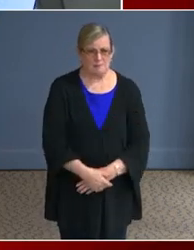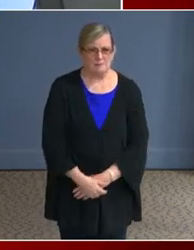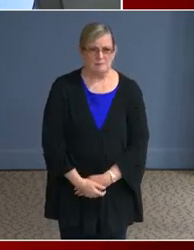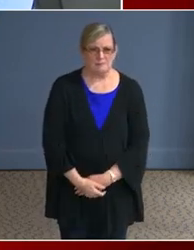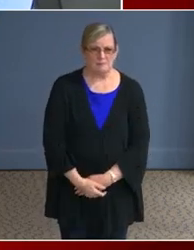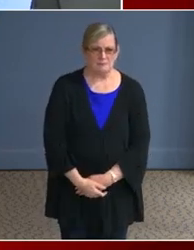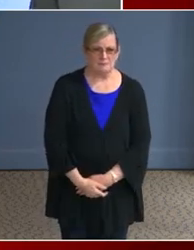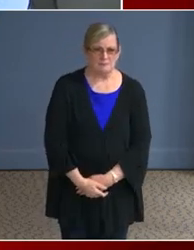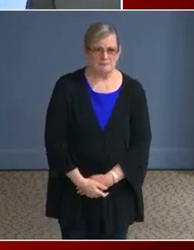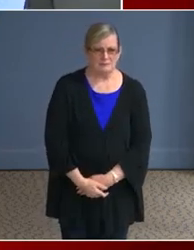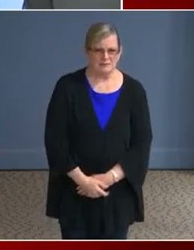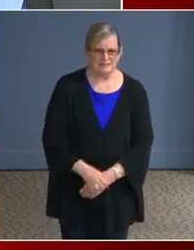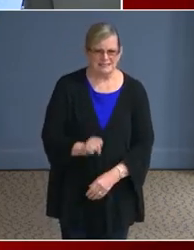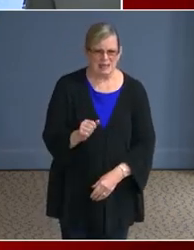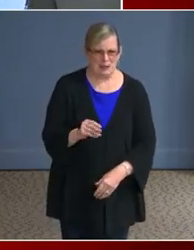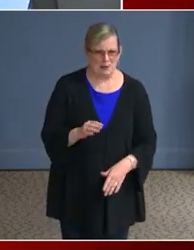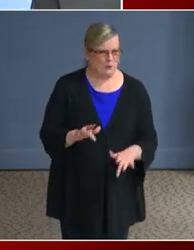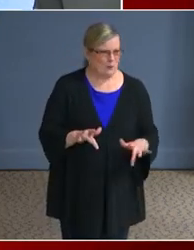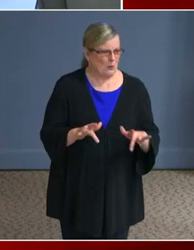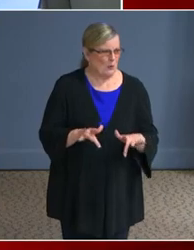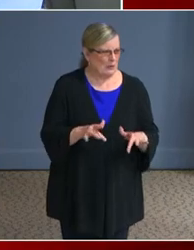Sam.